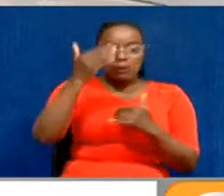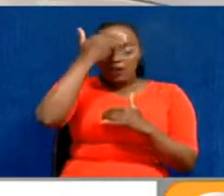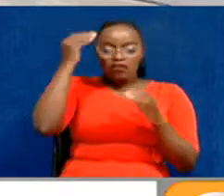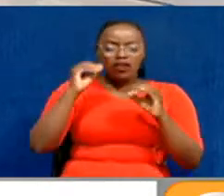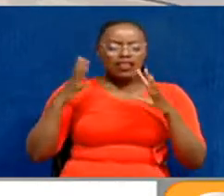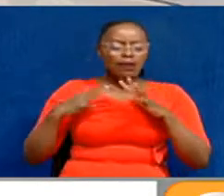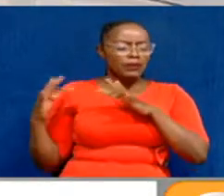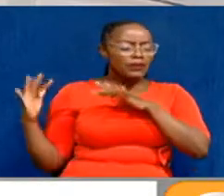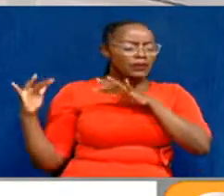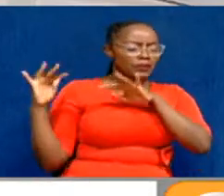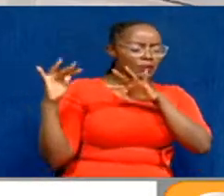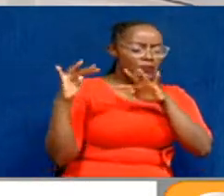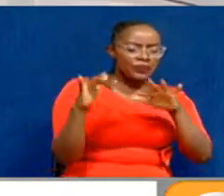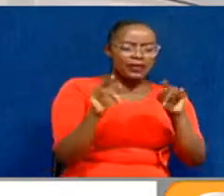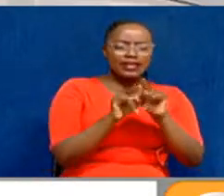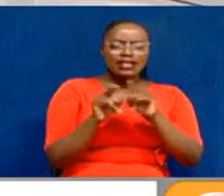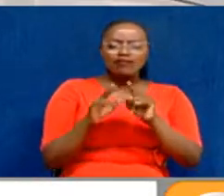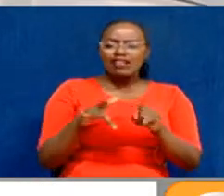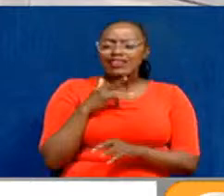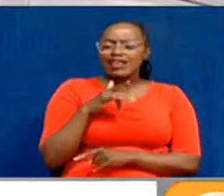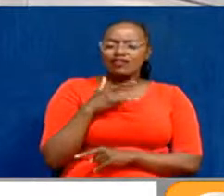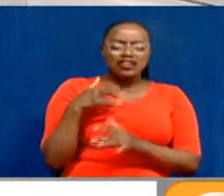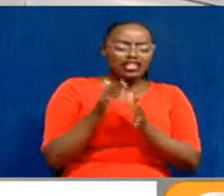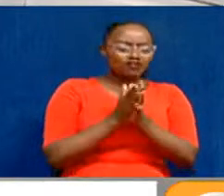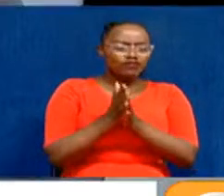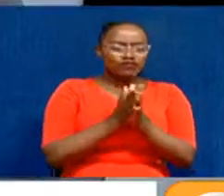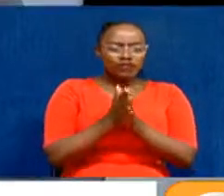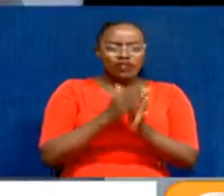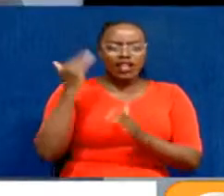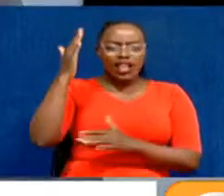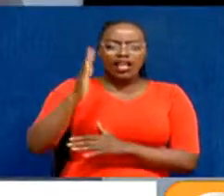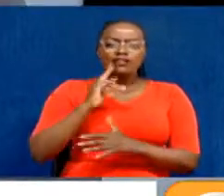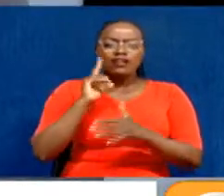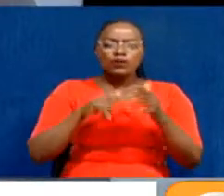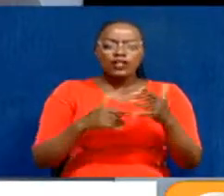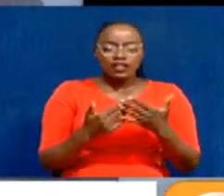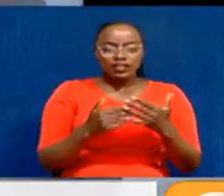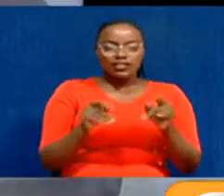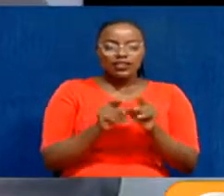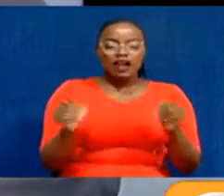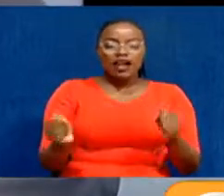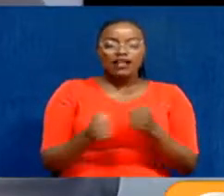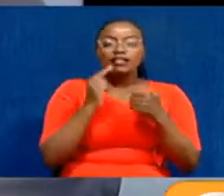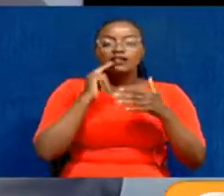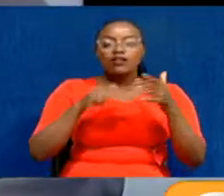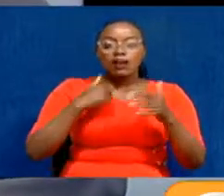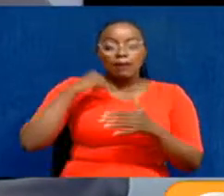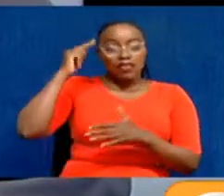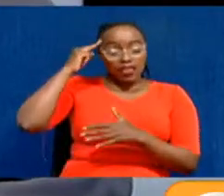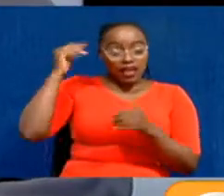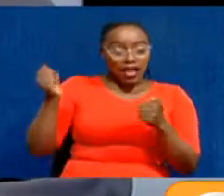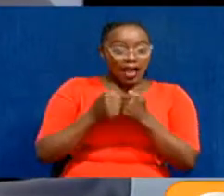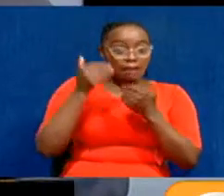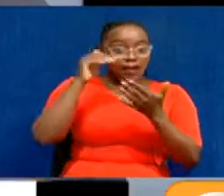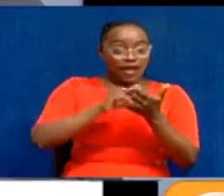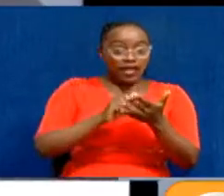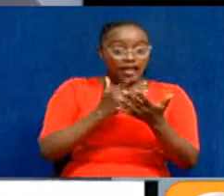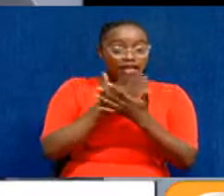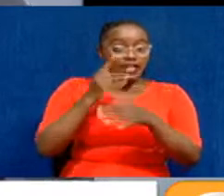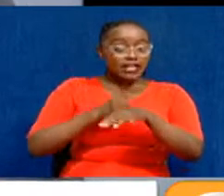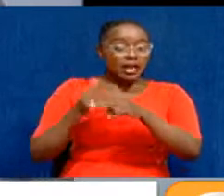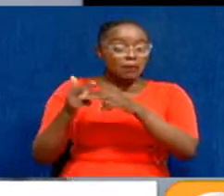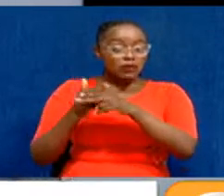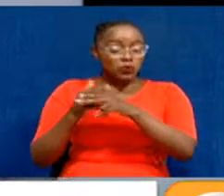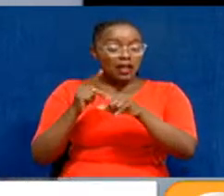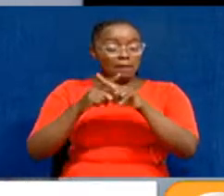The crowds, the euphoria, the feeling. My lecturer once called it an accident. He said, I don't think that would happen again anytime